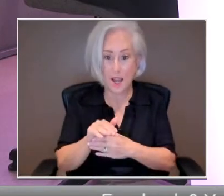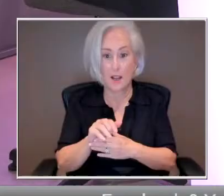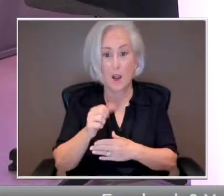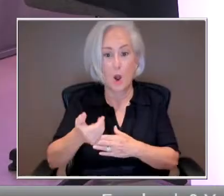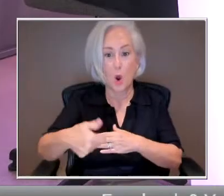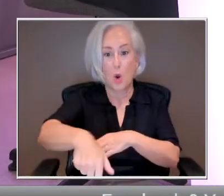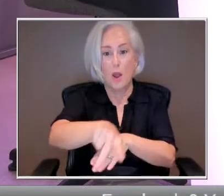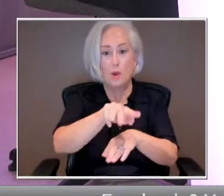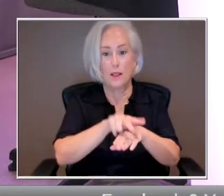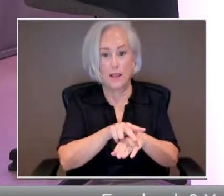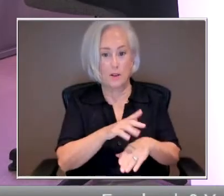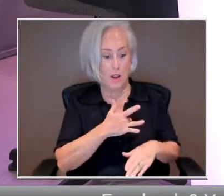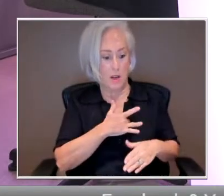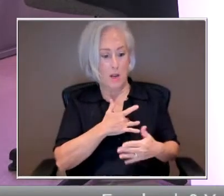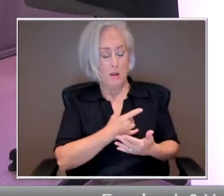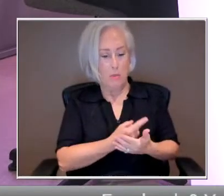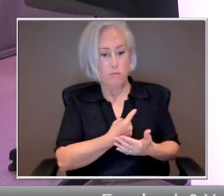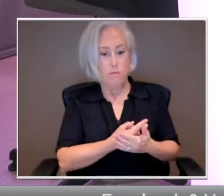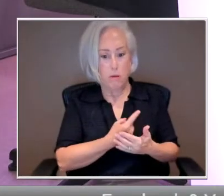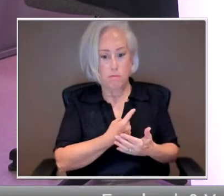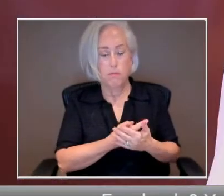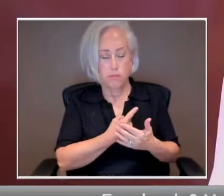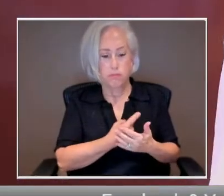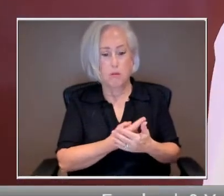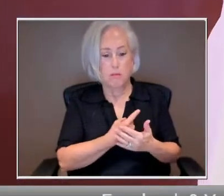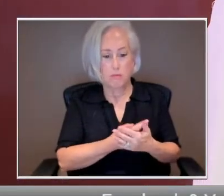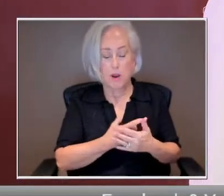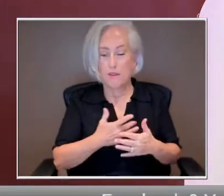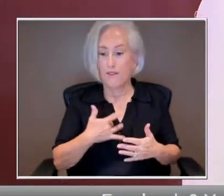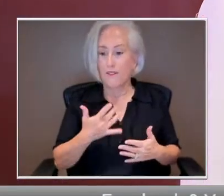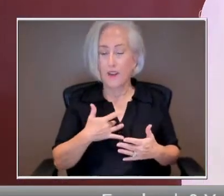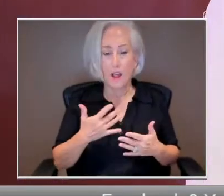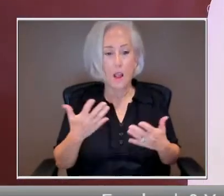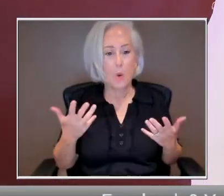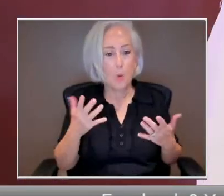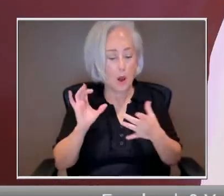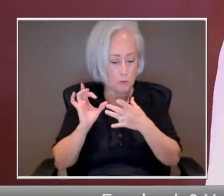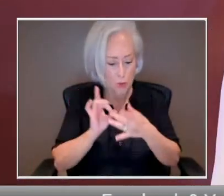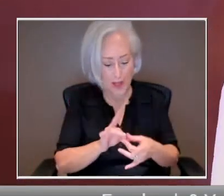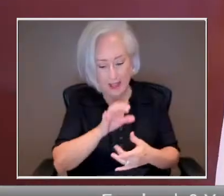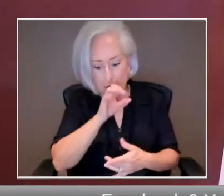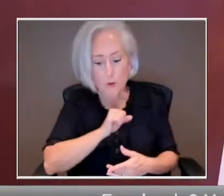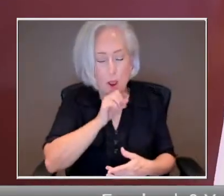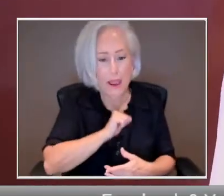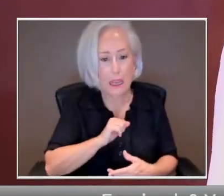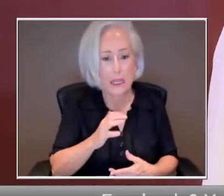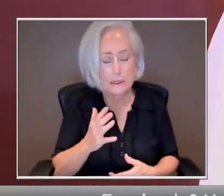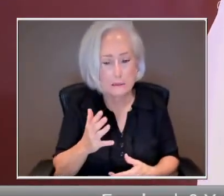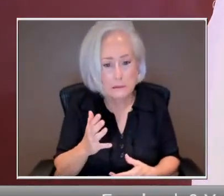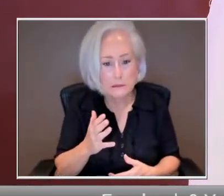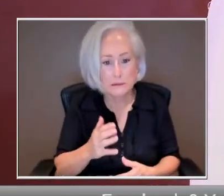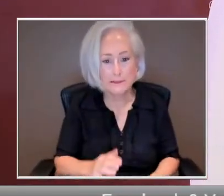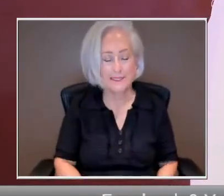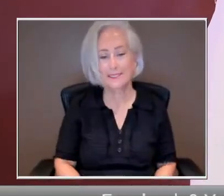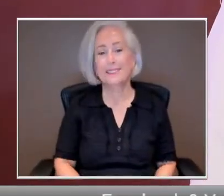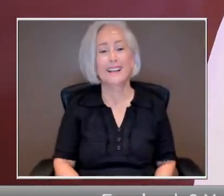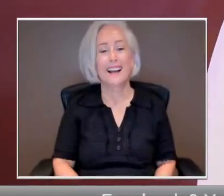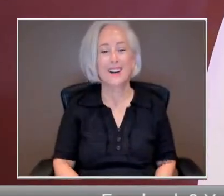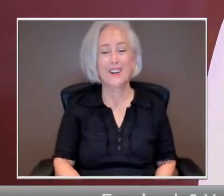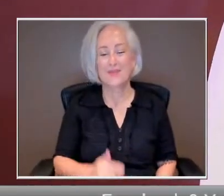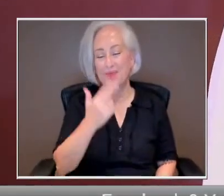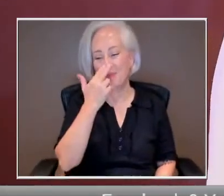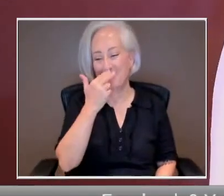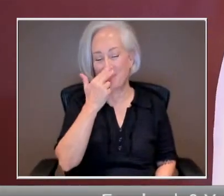is it about age that causes that? It's not a fun change. It's not a fun change. So